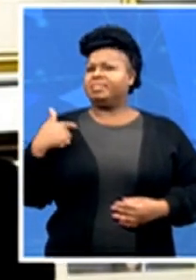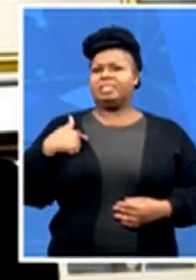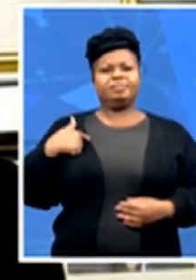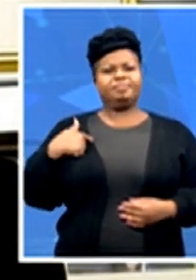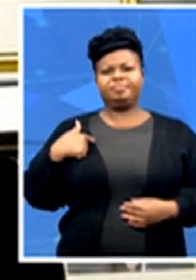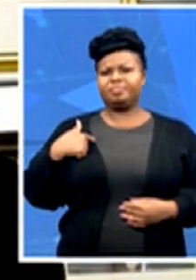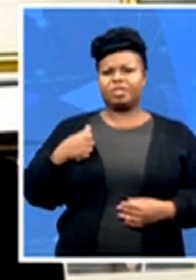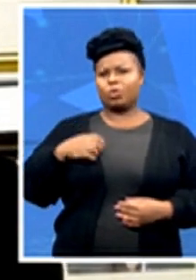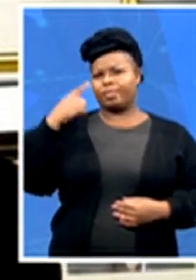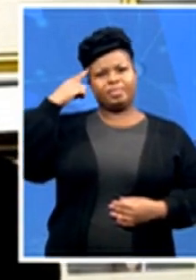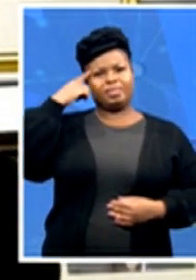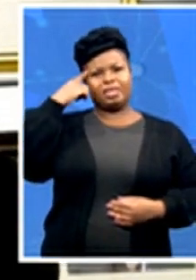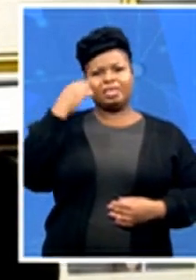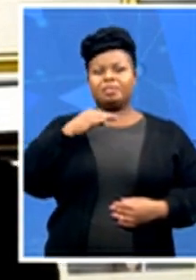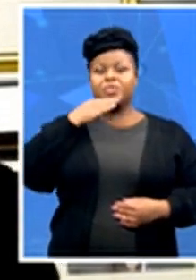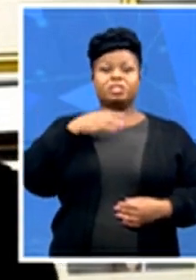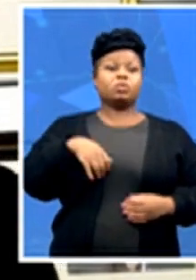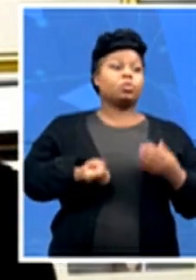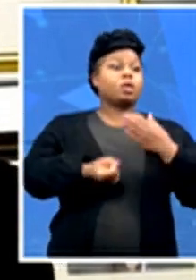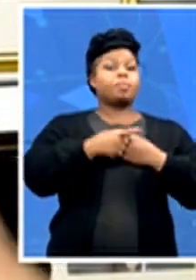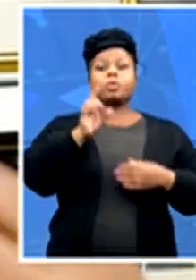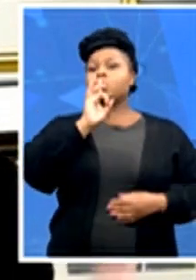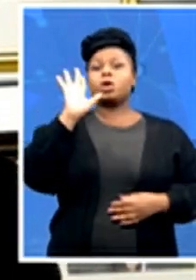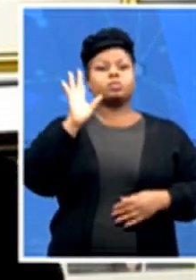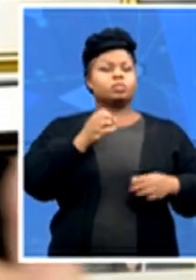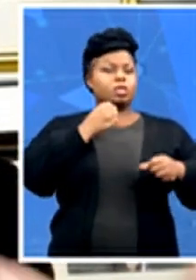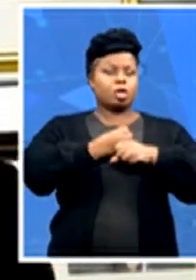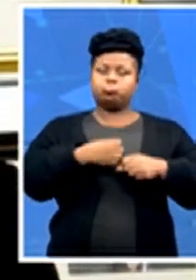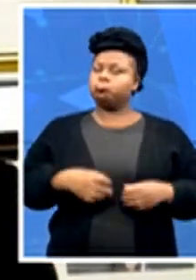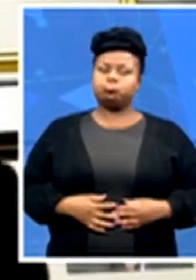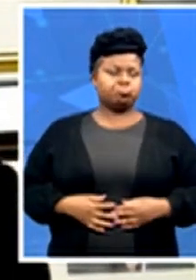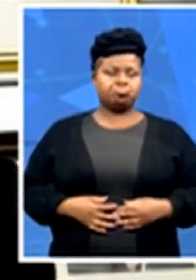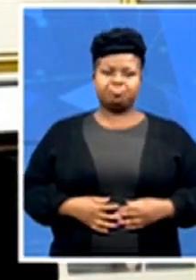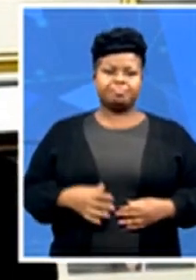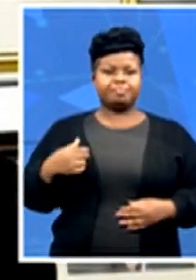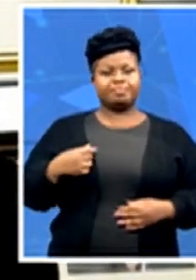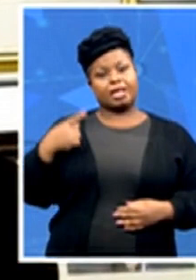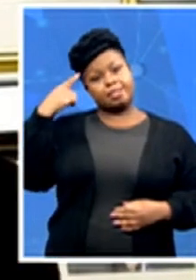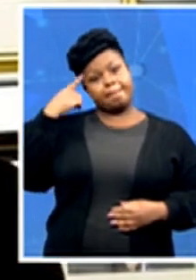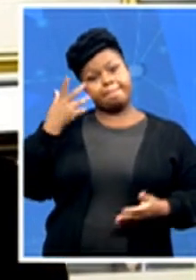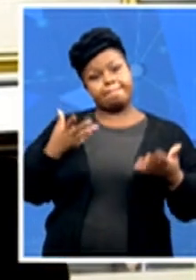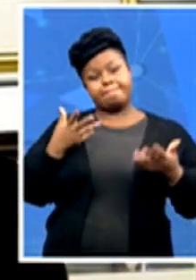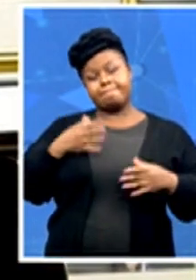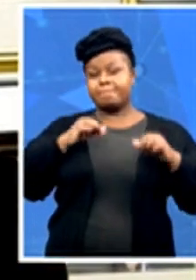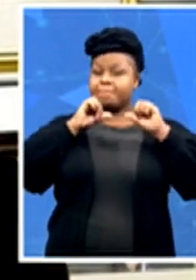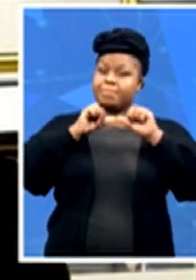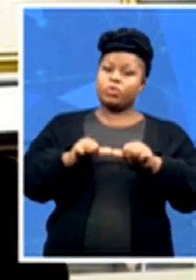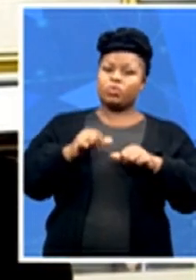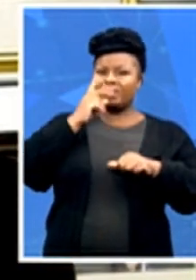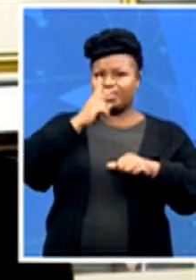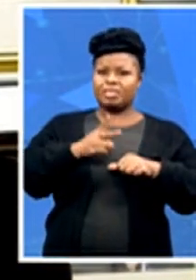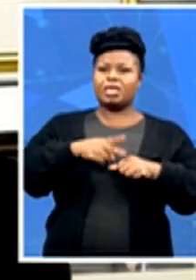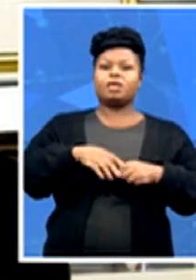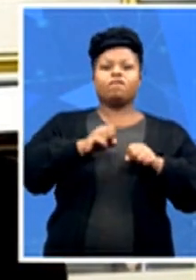once-a-year seasonal event. I suspect we will continue to see outbreaks of this virus. For me, the